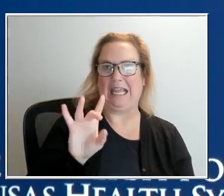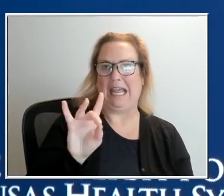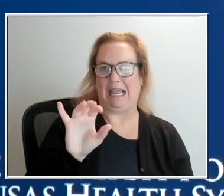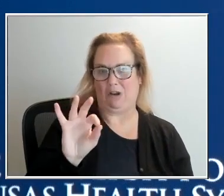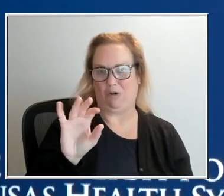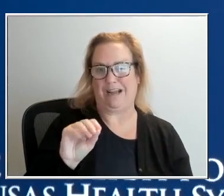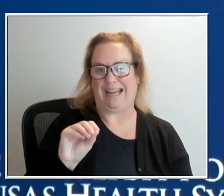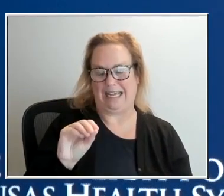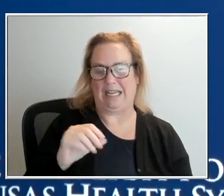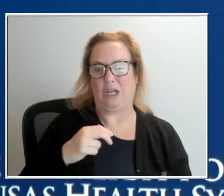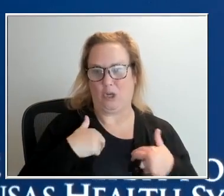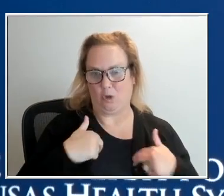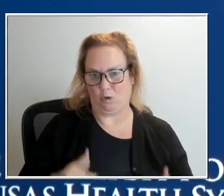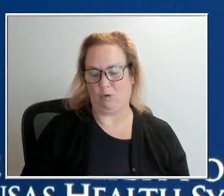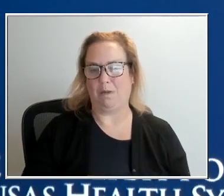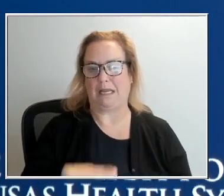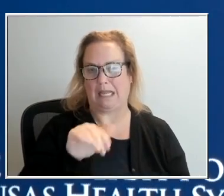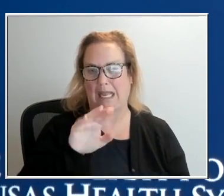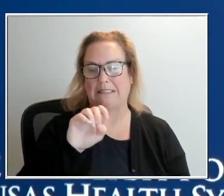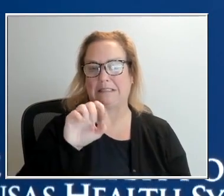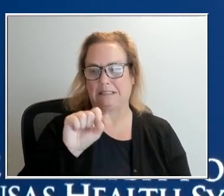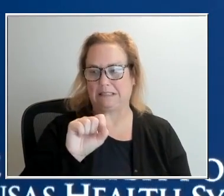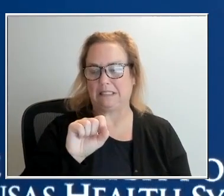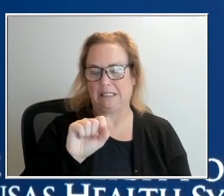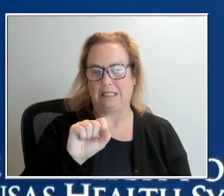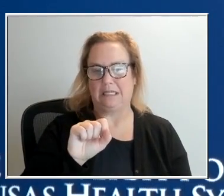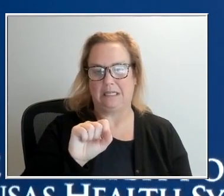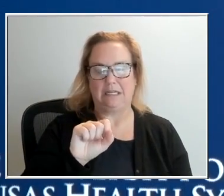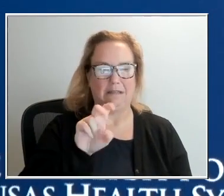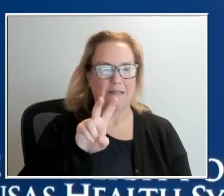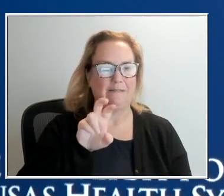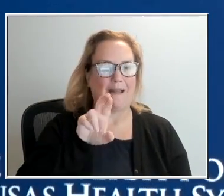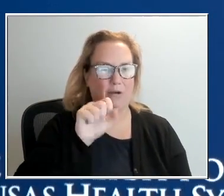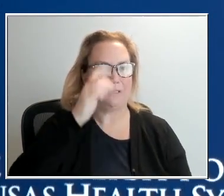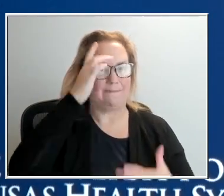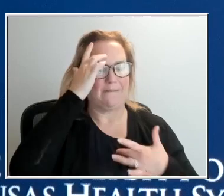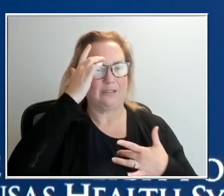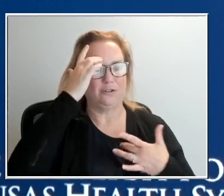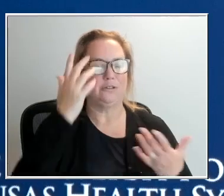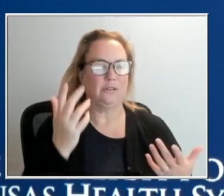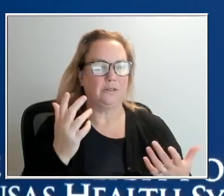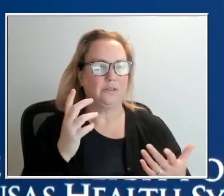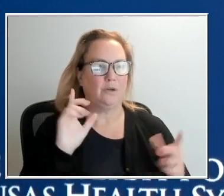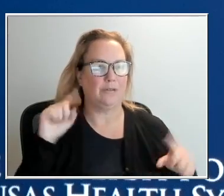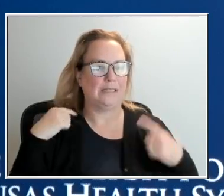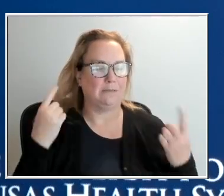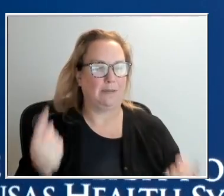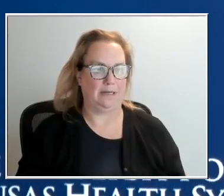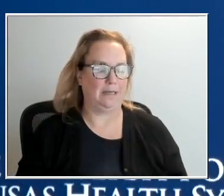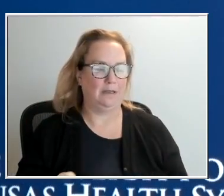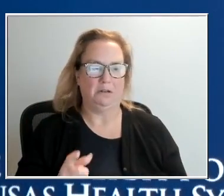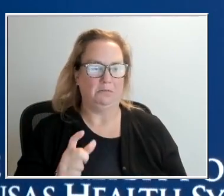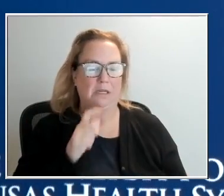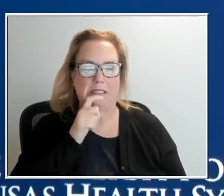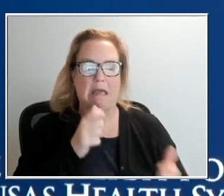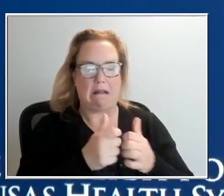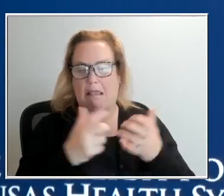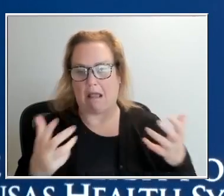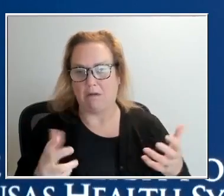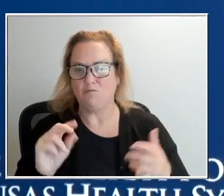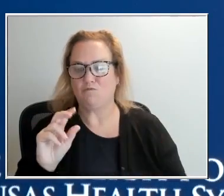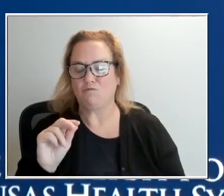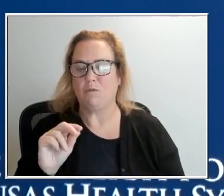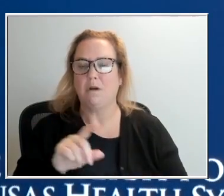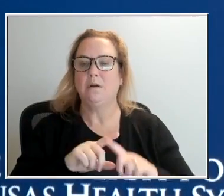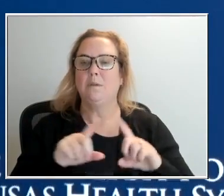cases of this H5N1 influenza virus infection. So over that span of time, that isn't a whole lot. We know that there